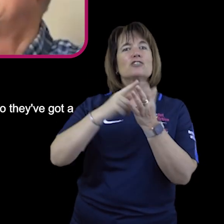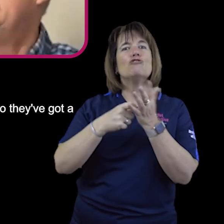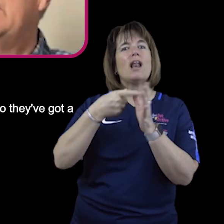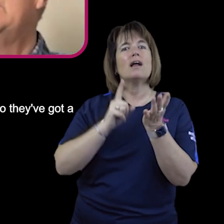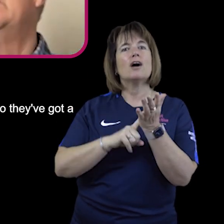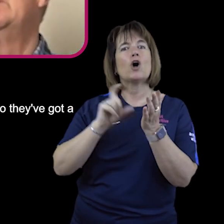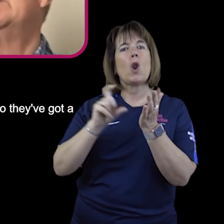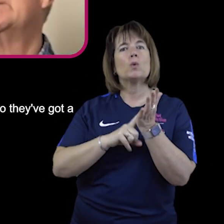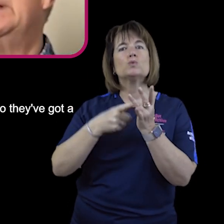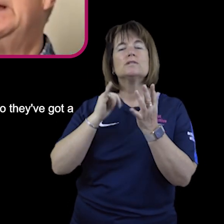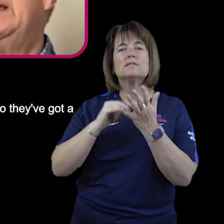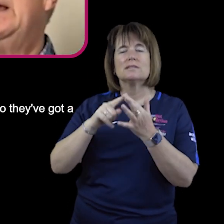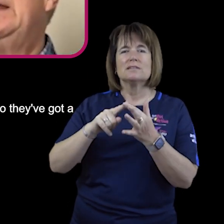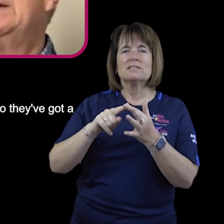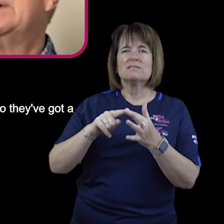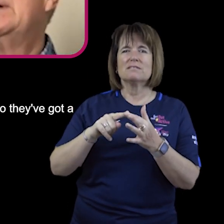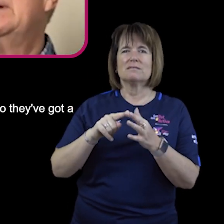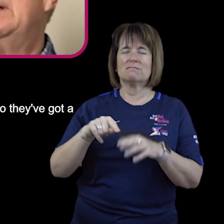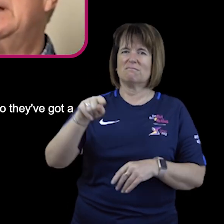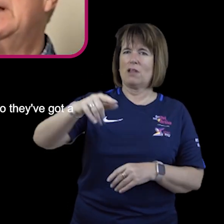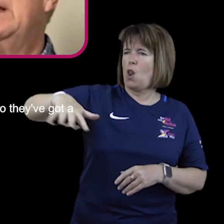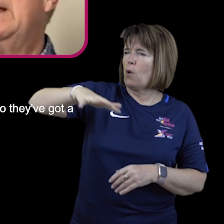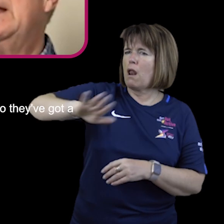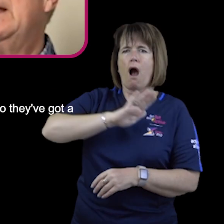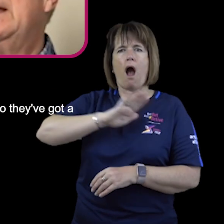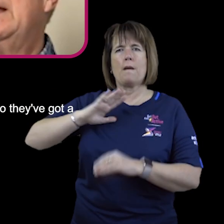as I said, it's in the Cathedral Close. There's the